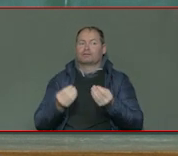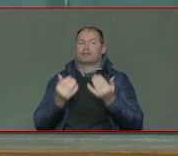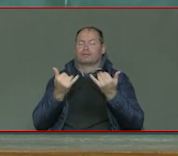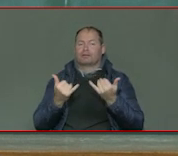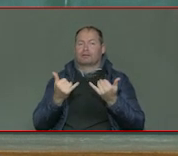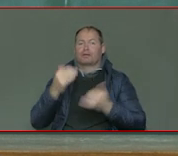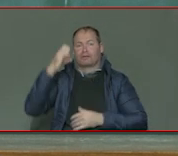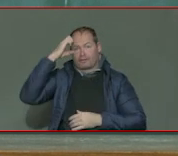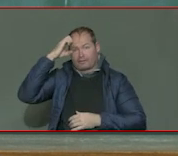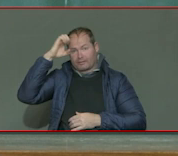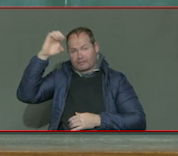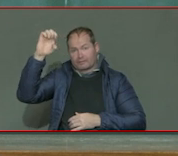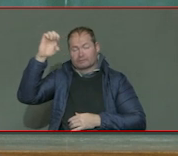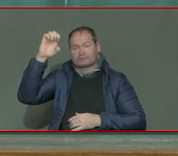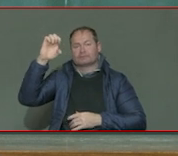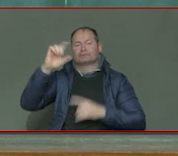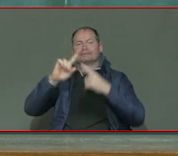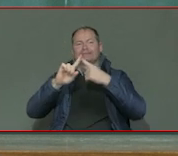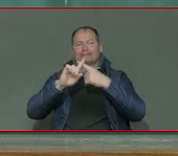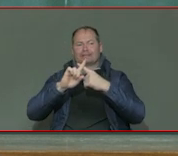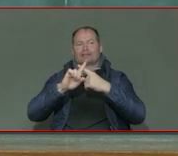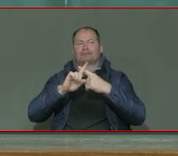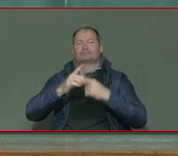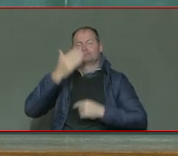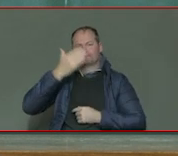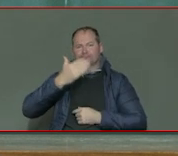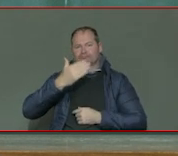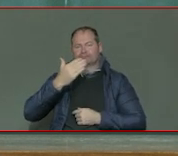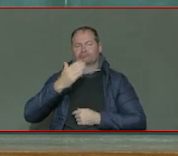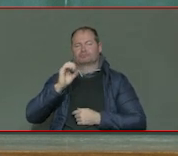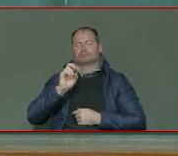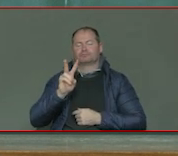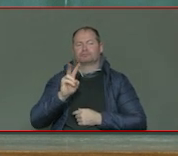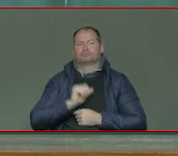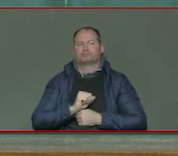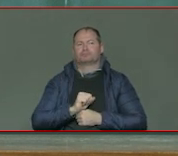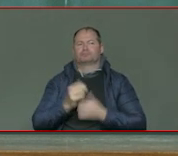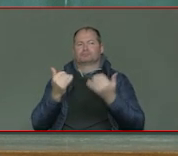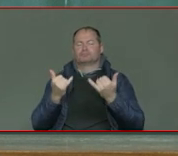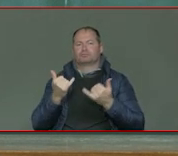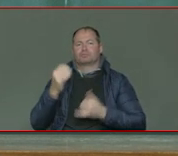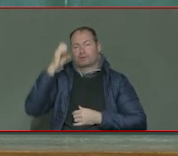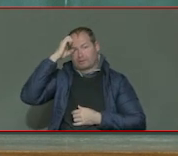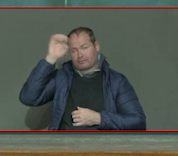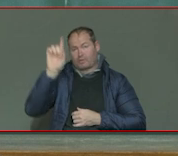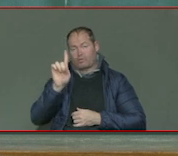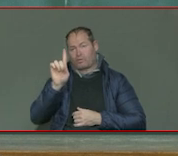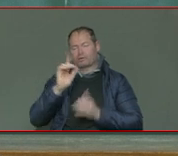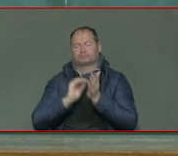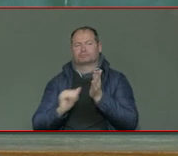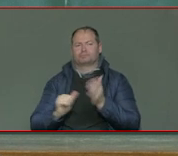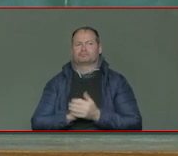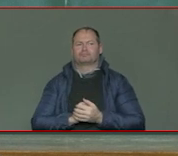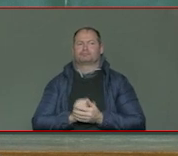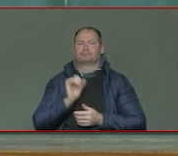exponent times the coefficient is negative 9. Keep x, subtract 1 from the exponent. If the exponent is 1,